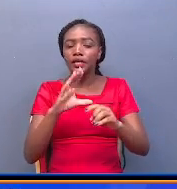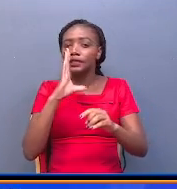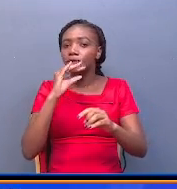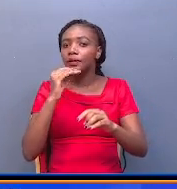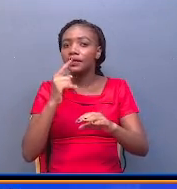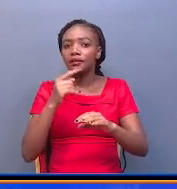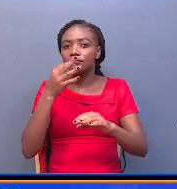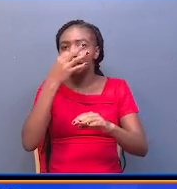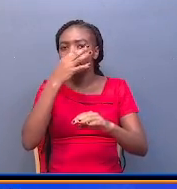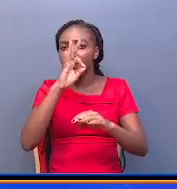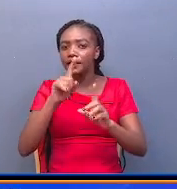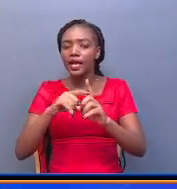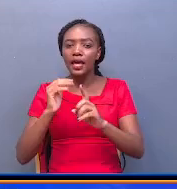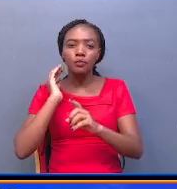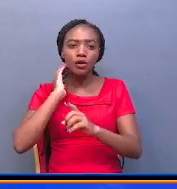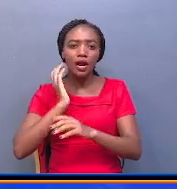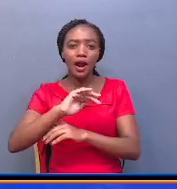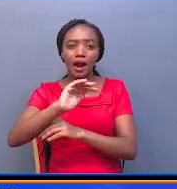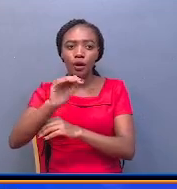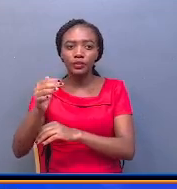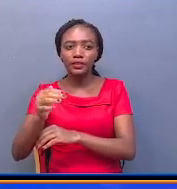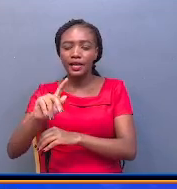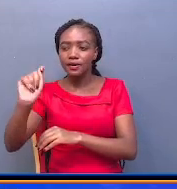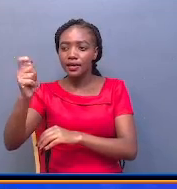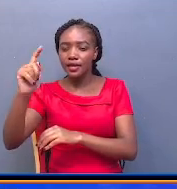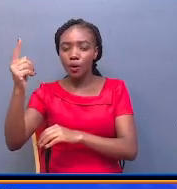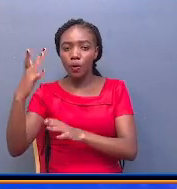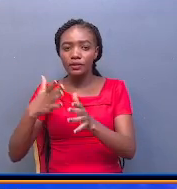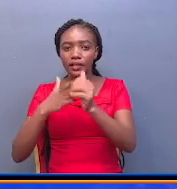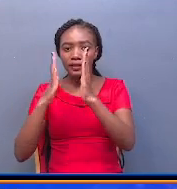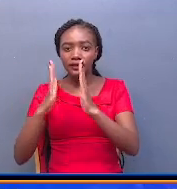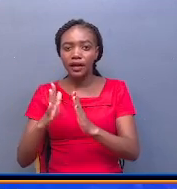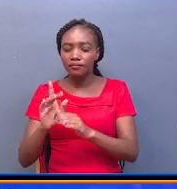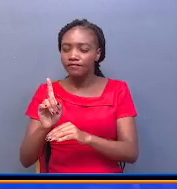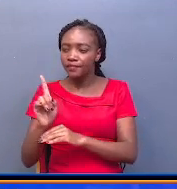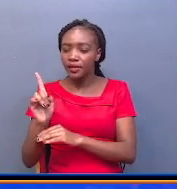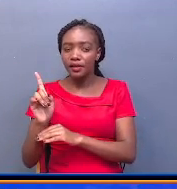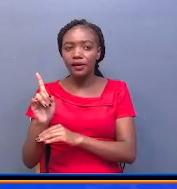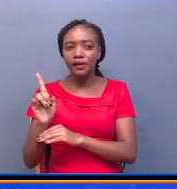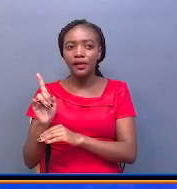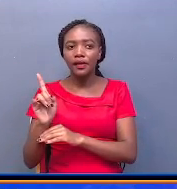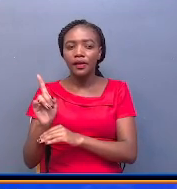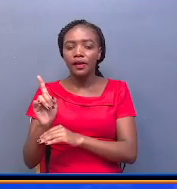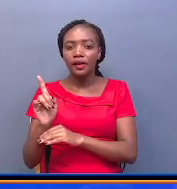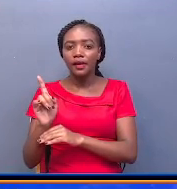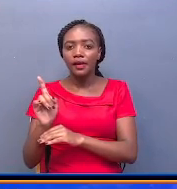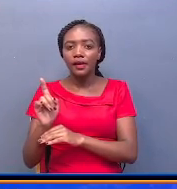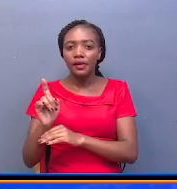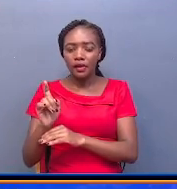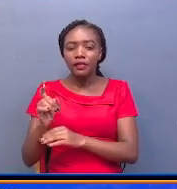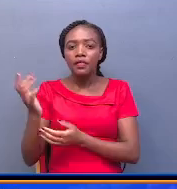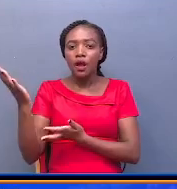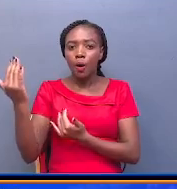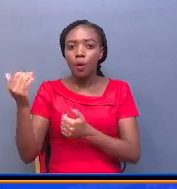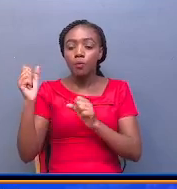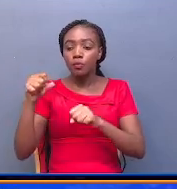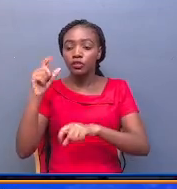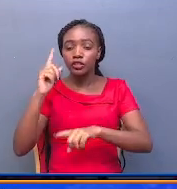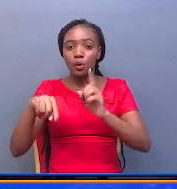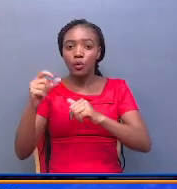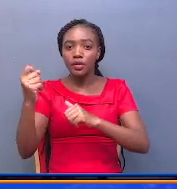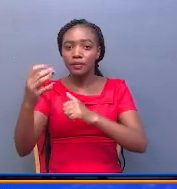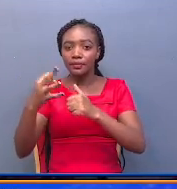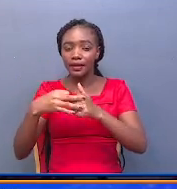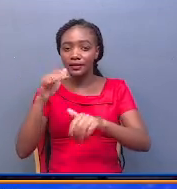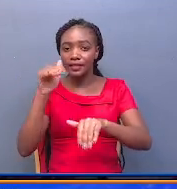Speaking in Nyeri and Murang'a counties, the Kenya Kwanza leaders, led by Deputy President William Ruto, were optimistic of clinching the presidency in the